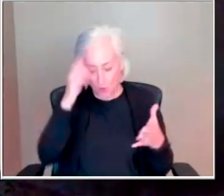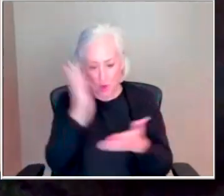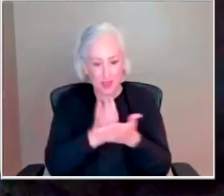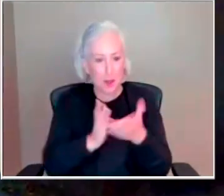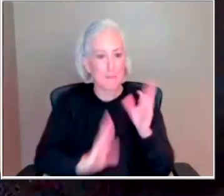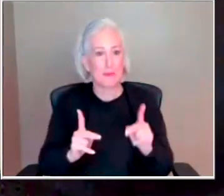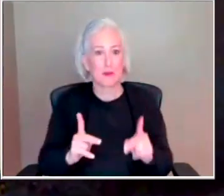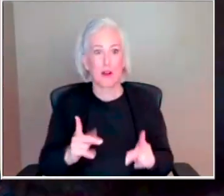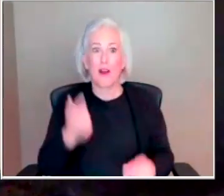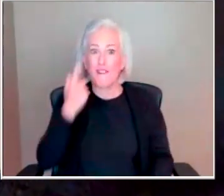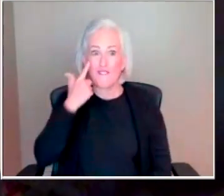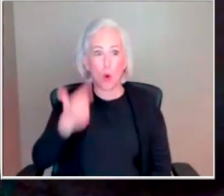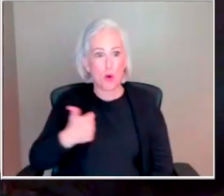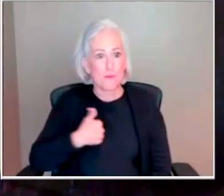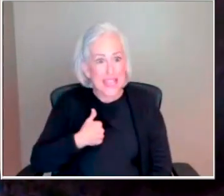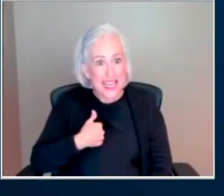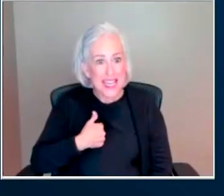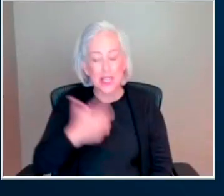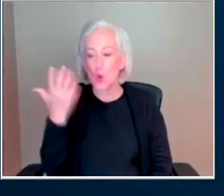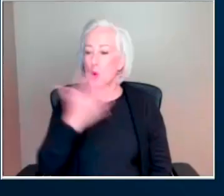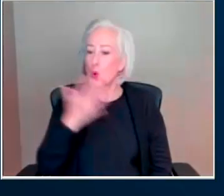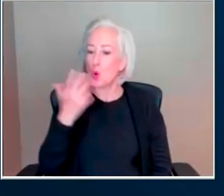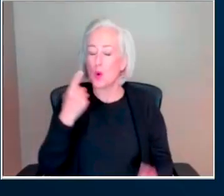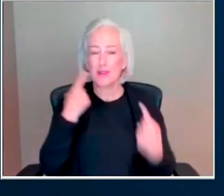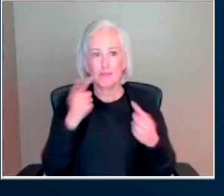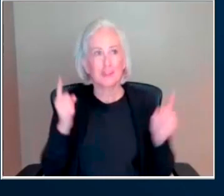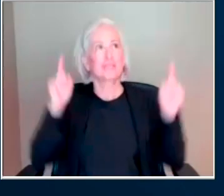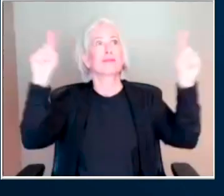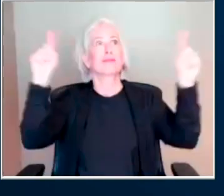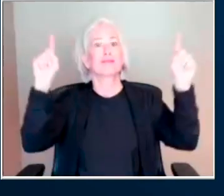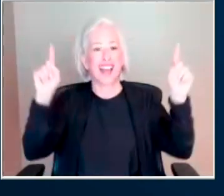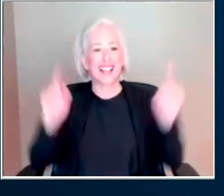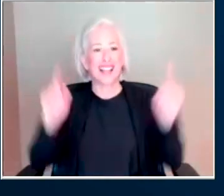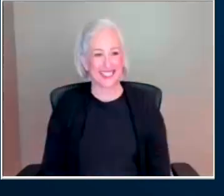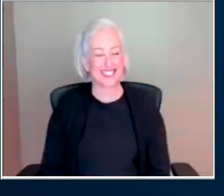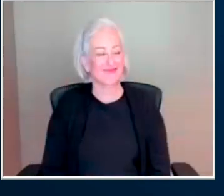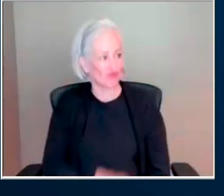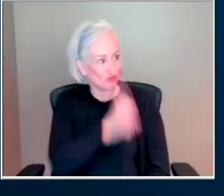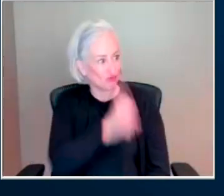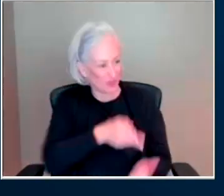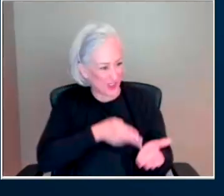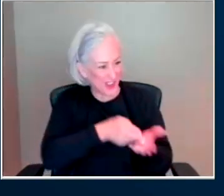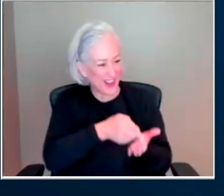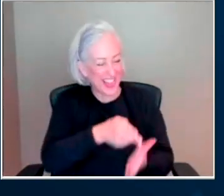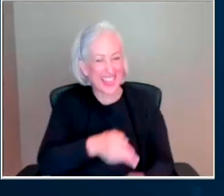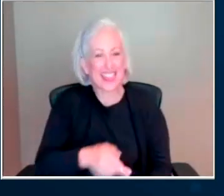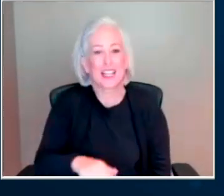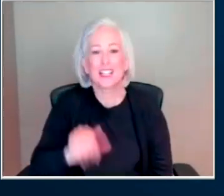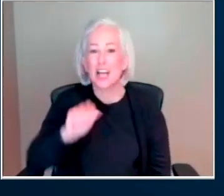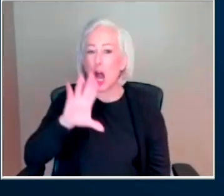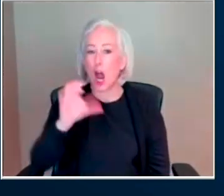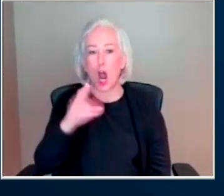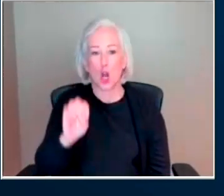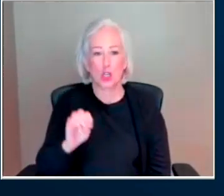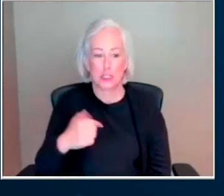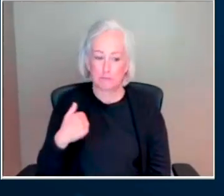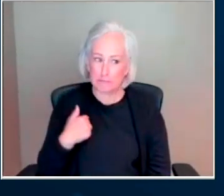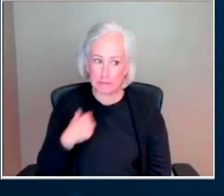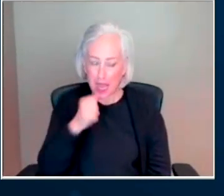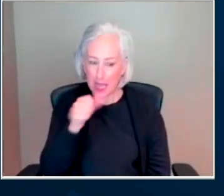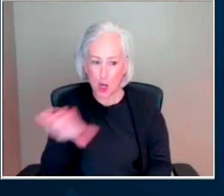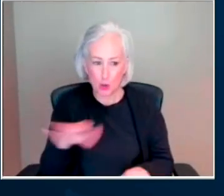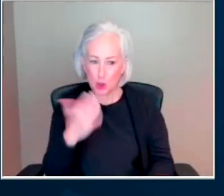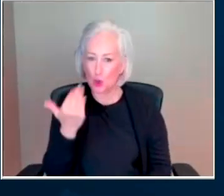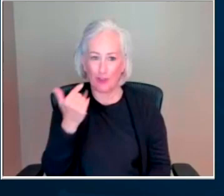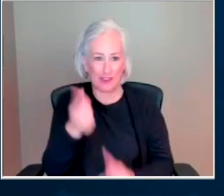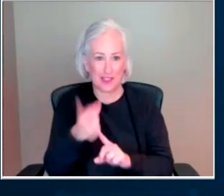a major accomplishment. Okay. Truth be told, Archie, I don't go over 15 minutes on the treadmill myself, and I'm